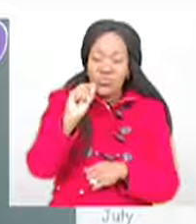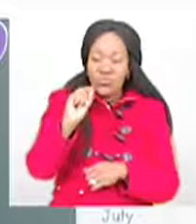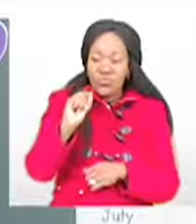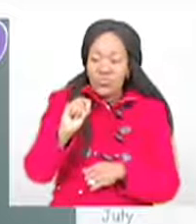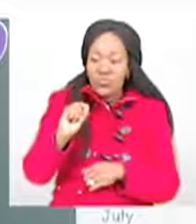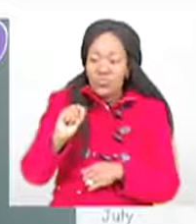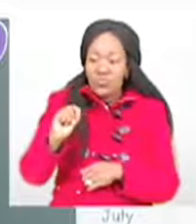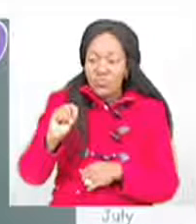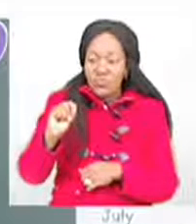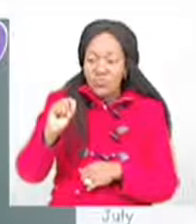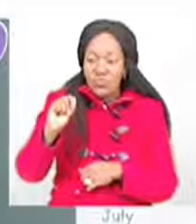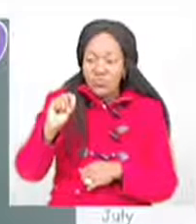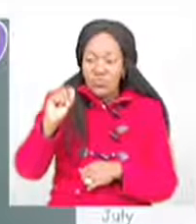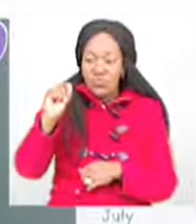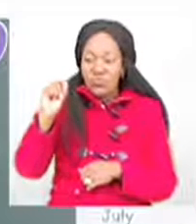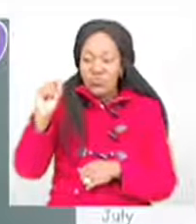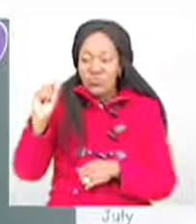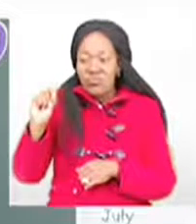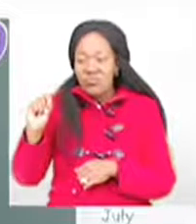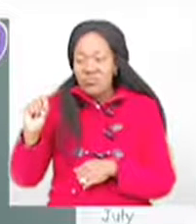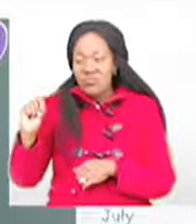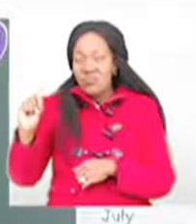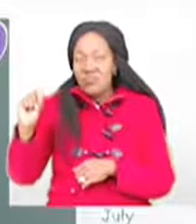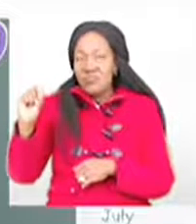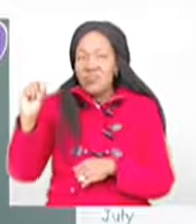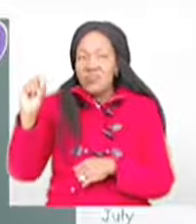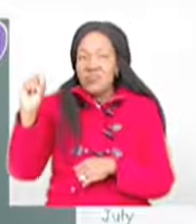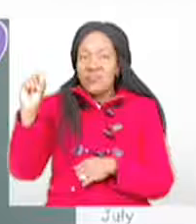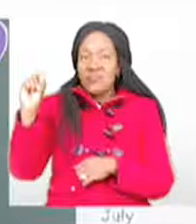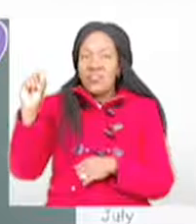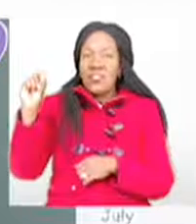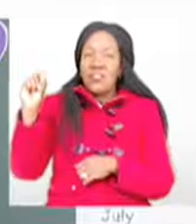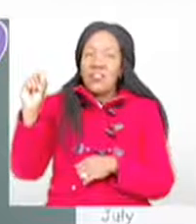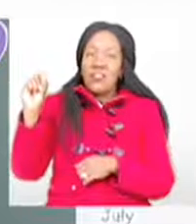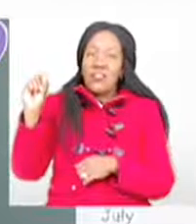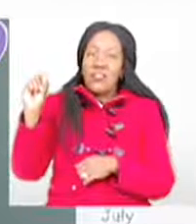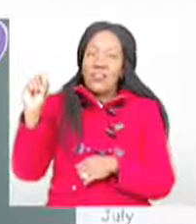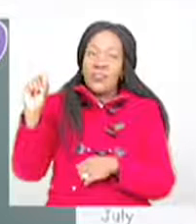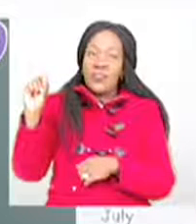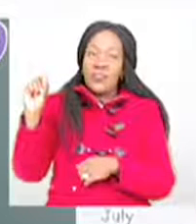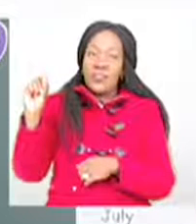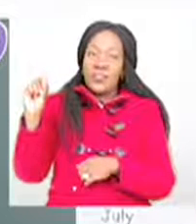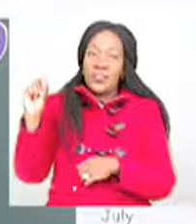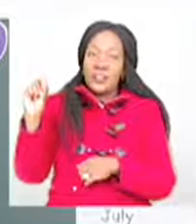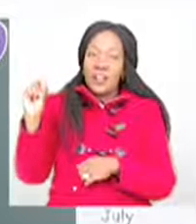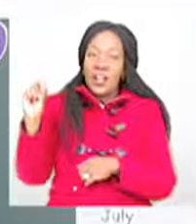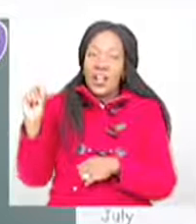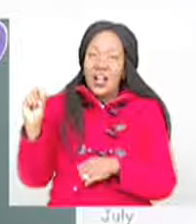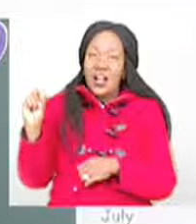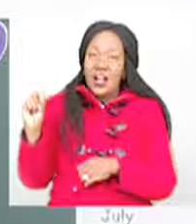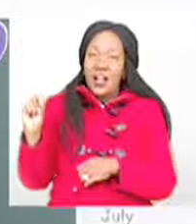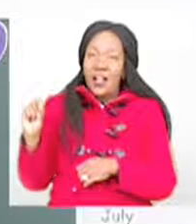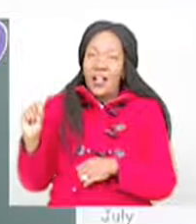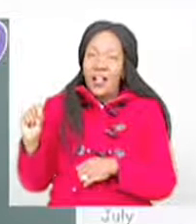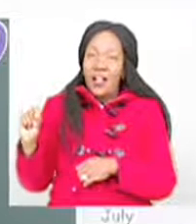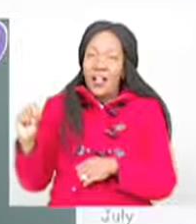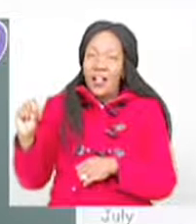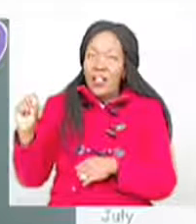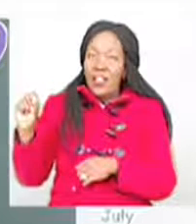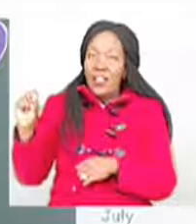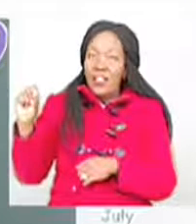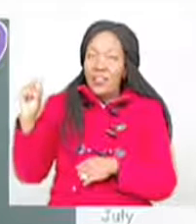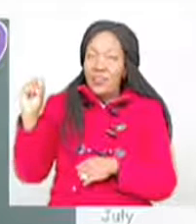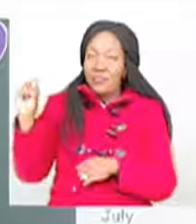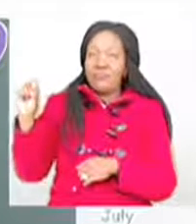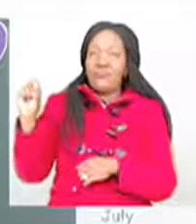the dots. We go up, we go down, slowly we curve